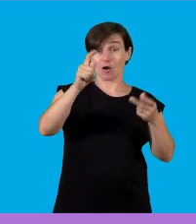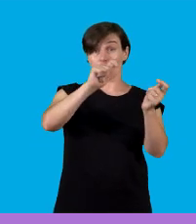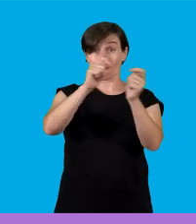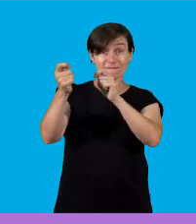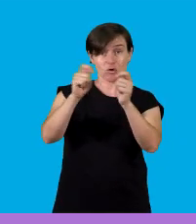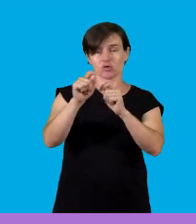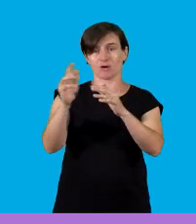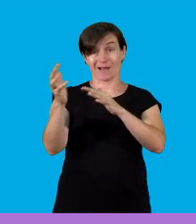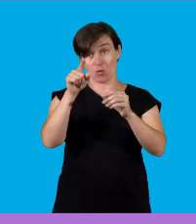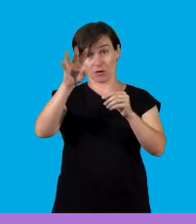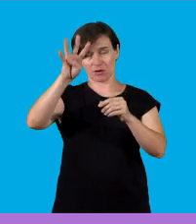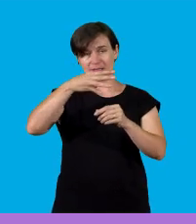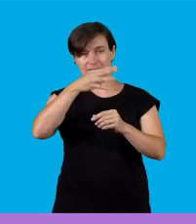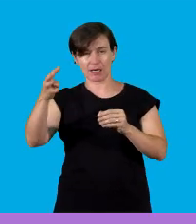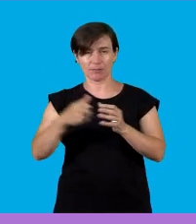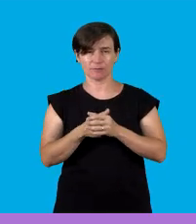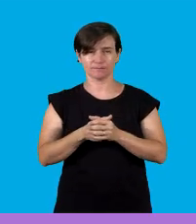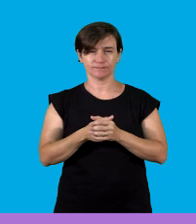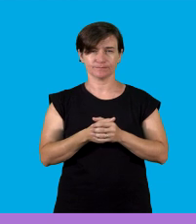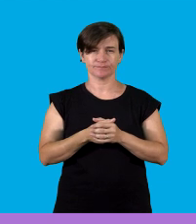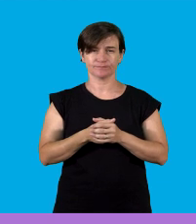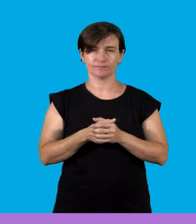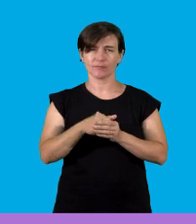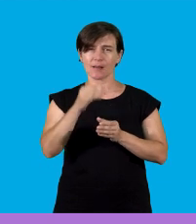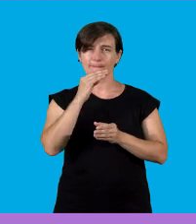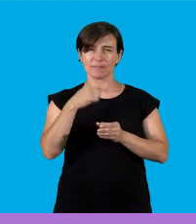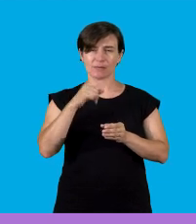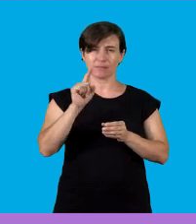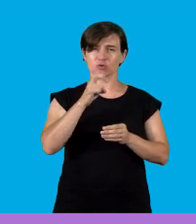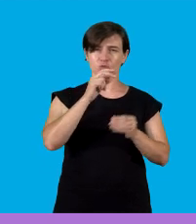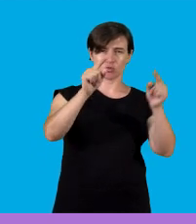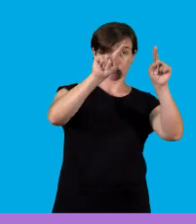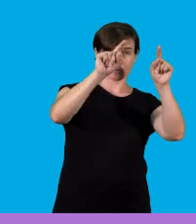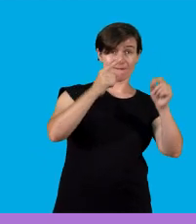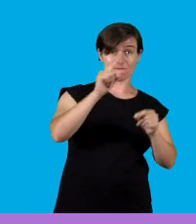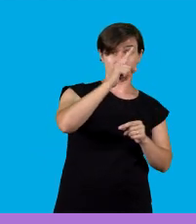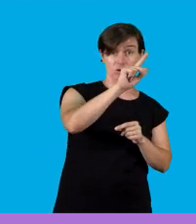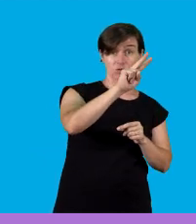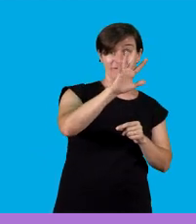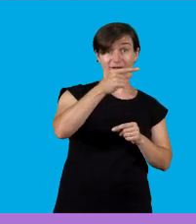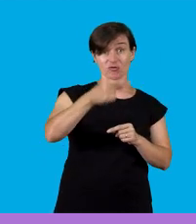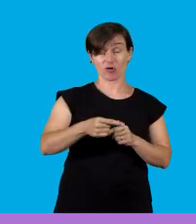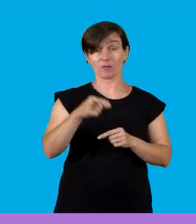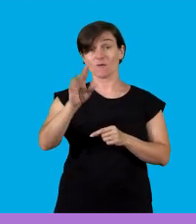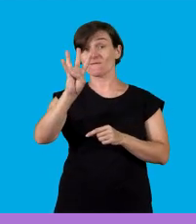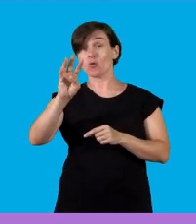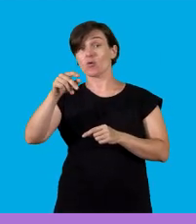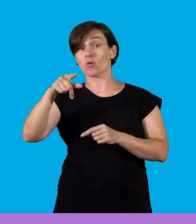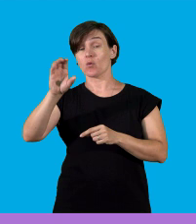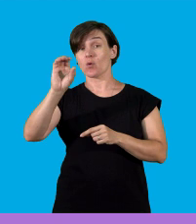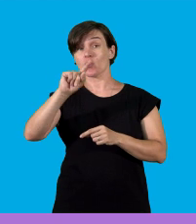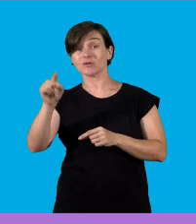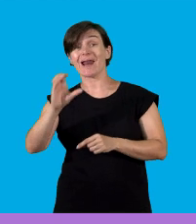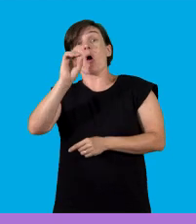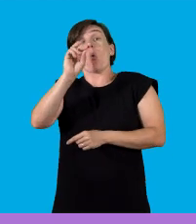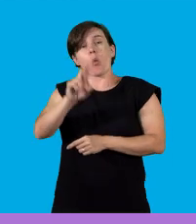use either this part here or this part here. Are we clear on that? Not the conversion table,